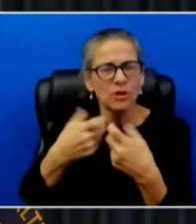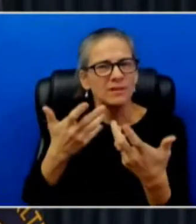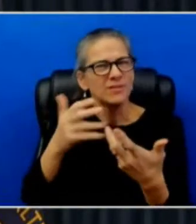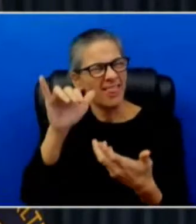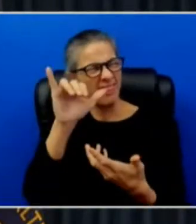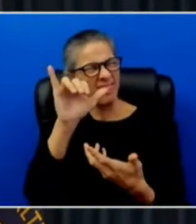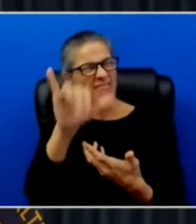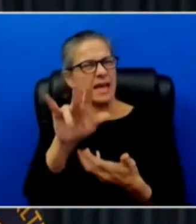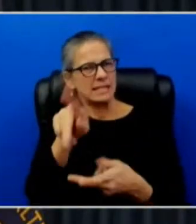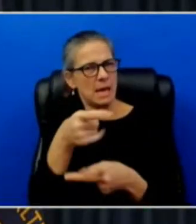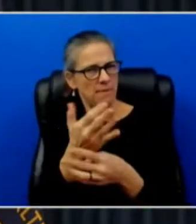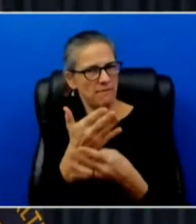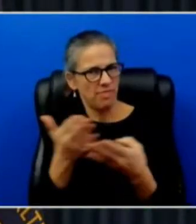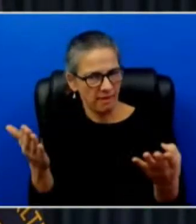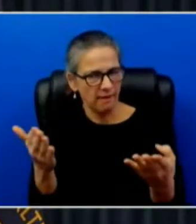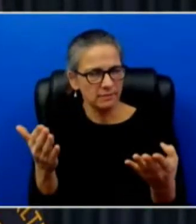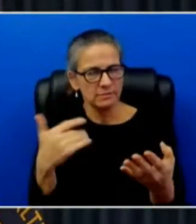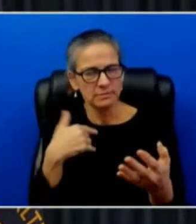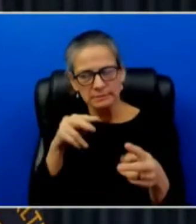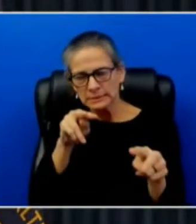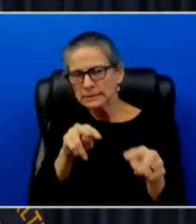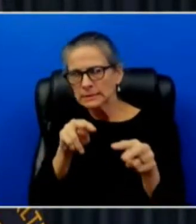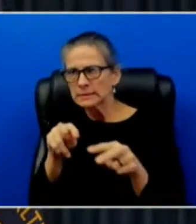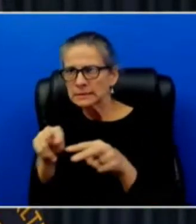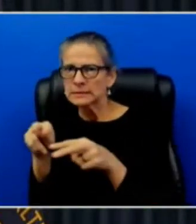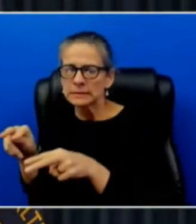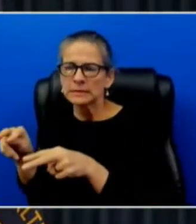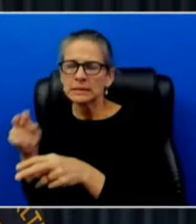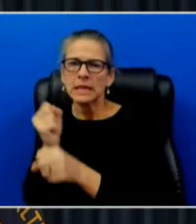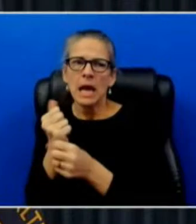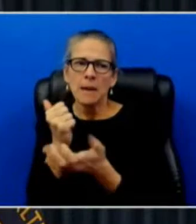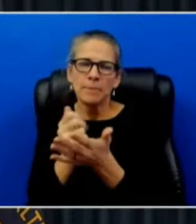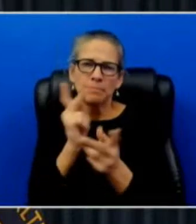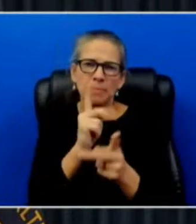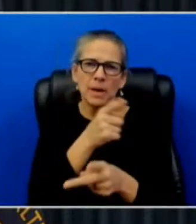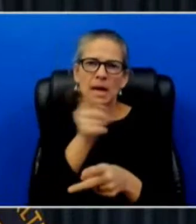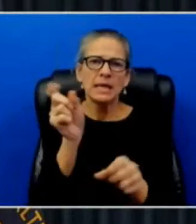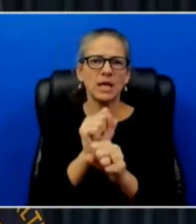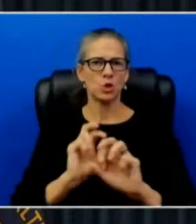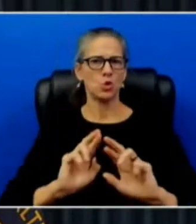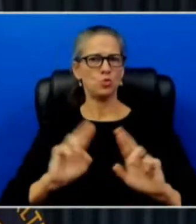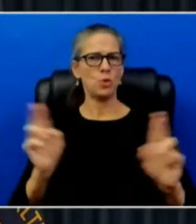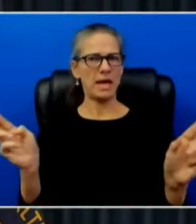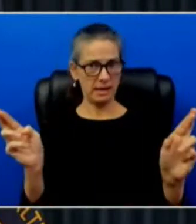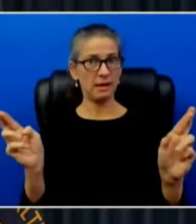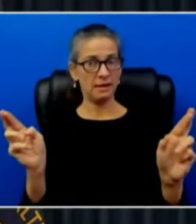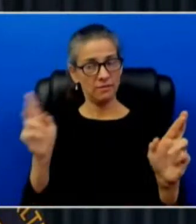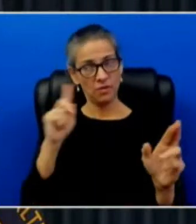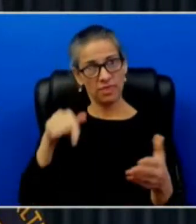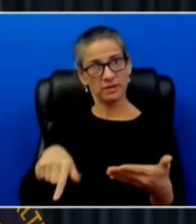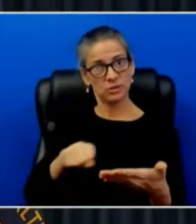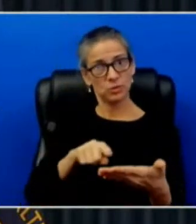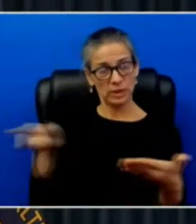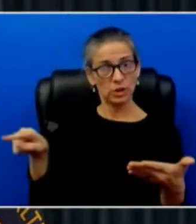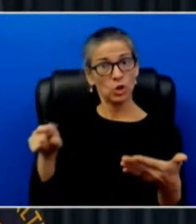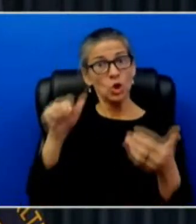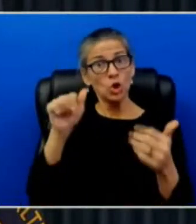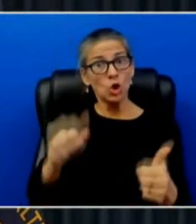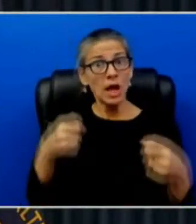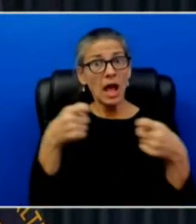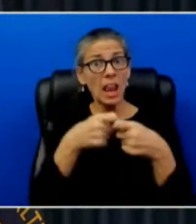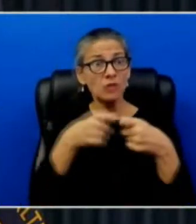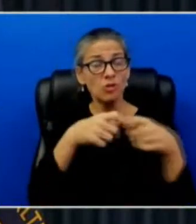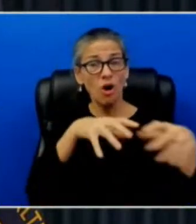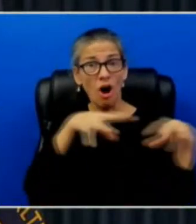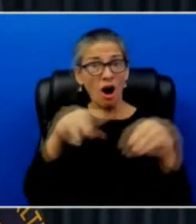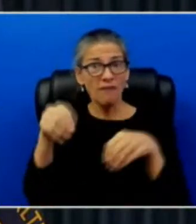are. We're transitioning now to prepare for this long-term event that may be extended power outages for the next few days,